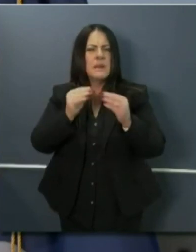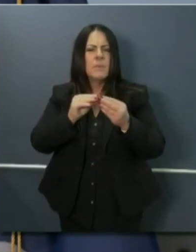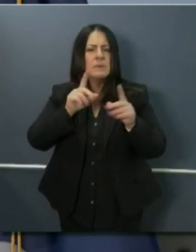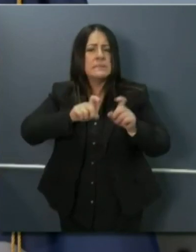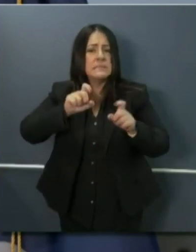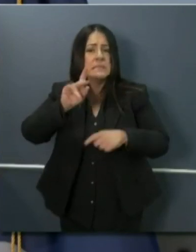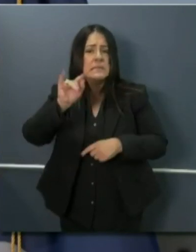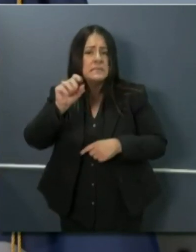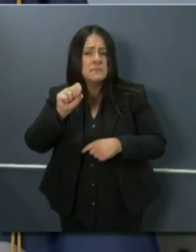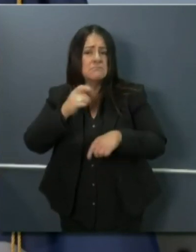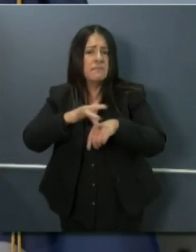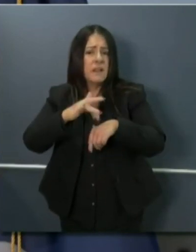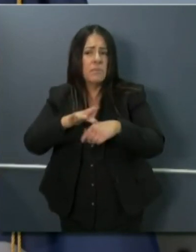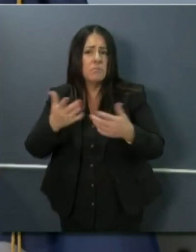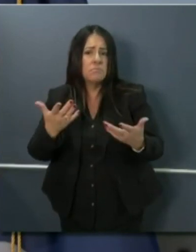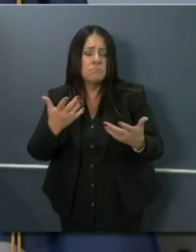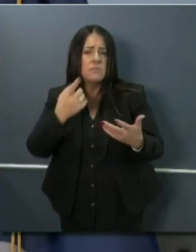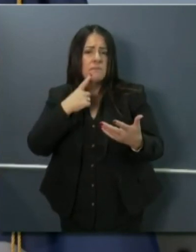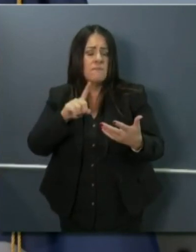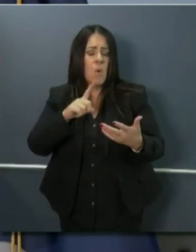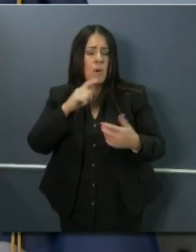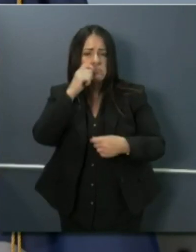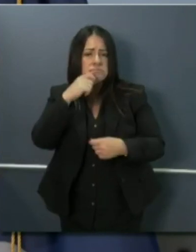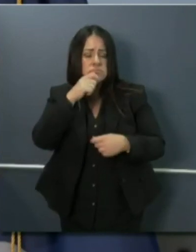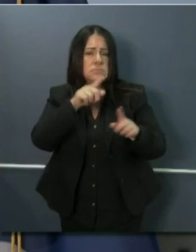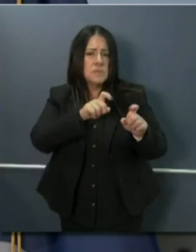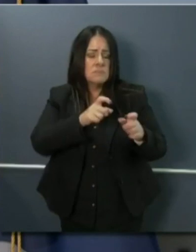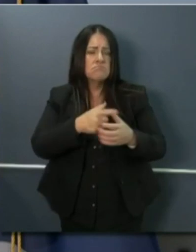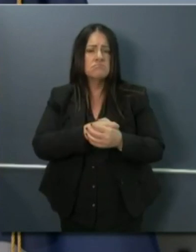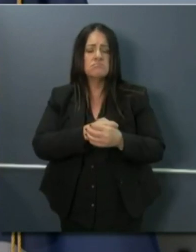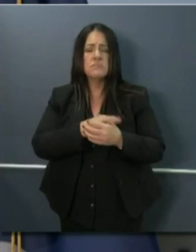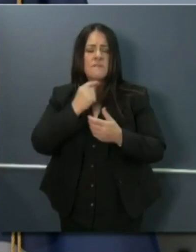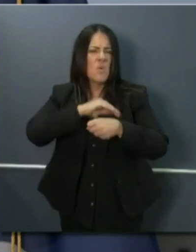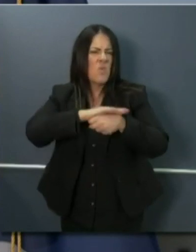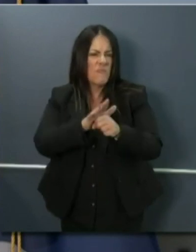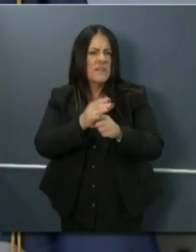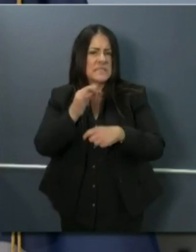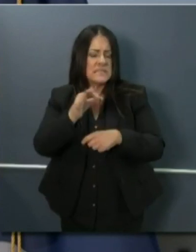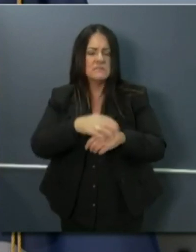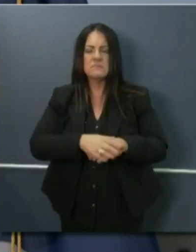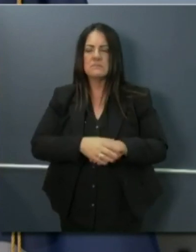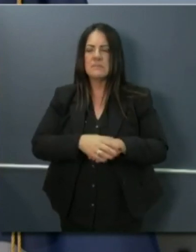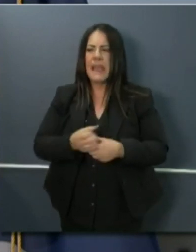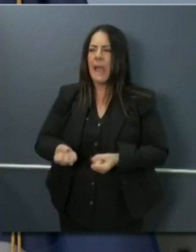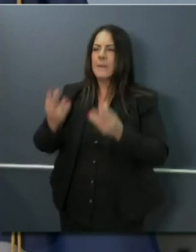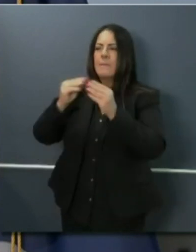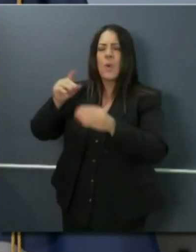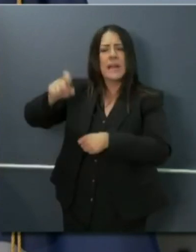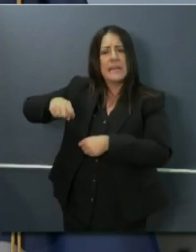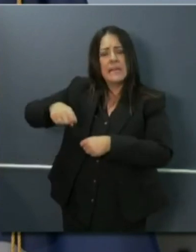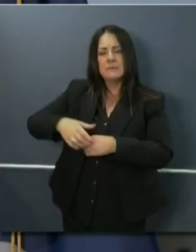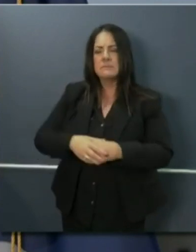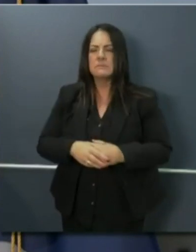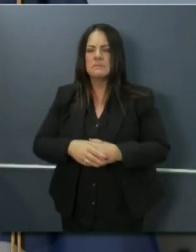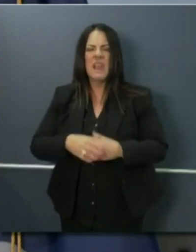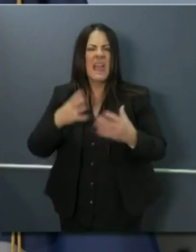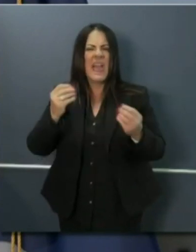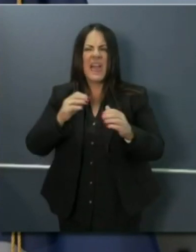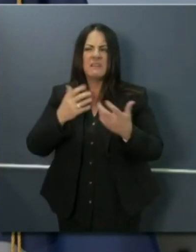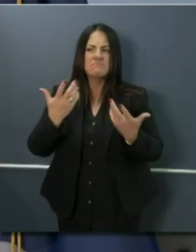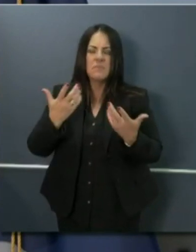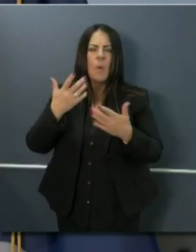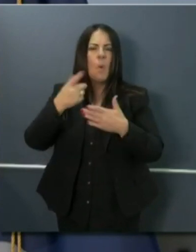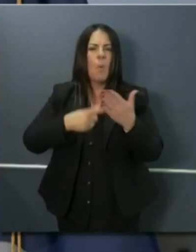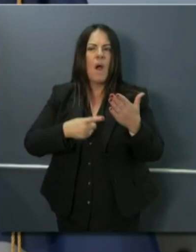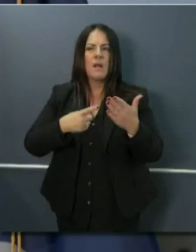how many are available to the state for those testing for COVID-19, how many are needed, and what the backlog is for